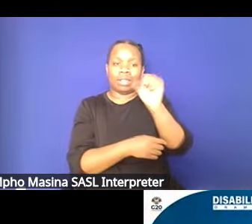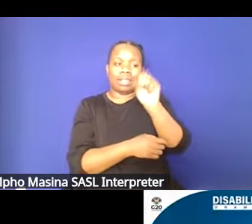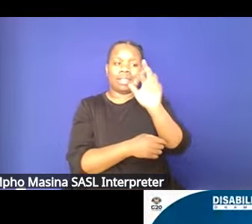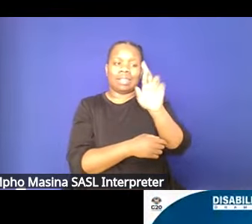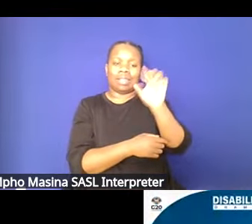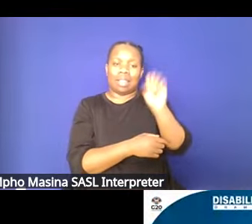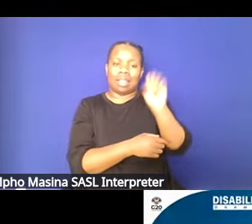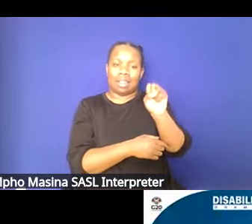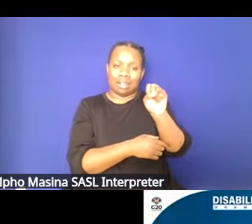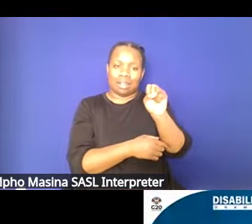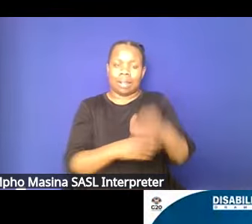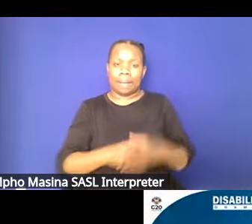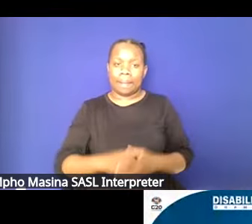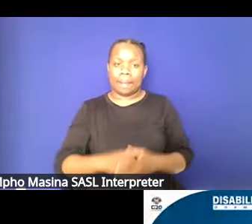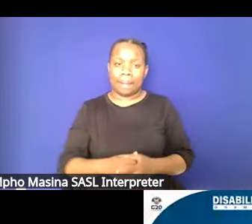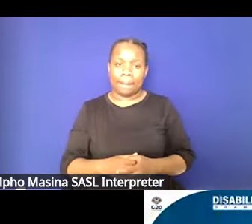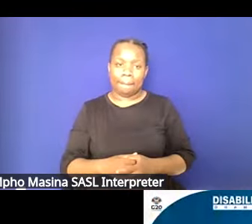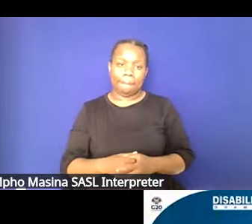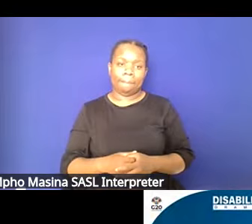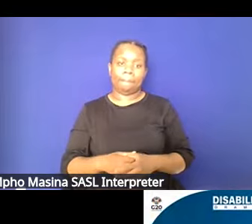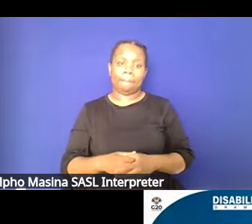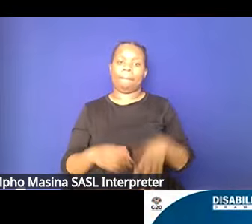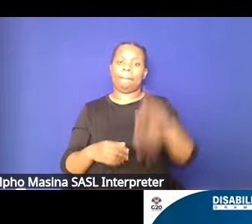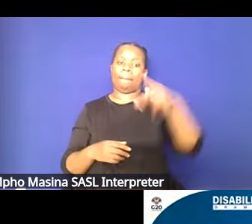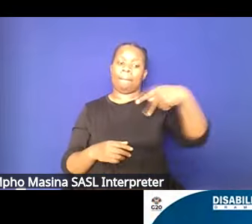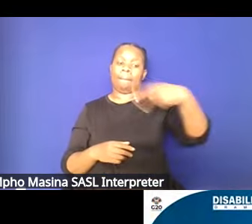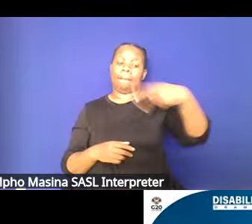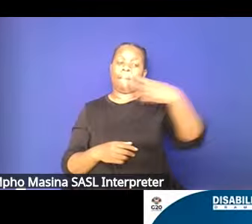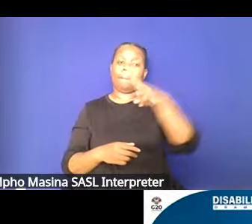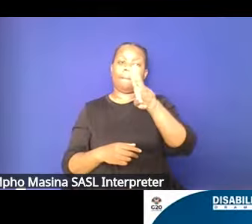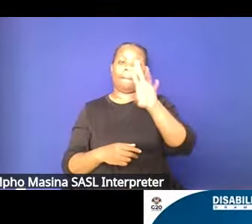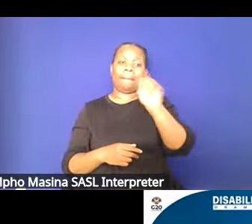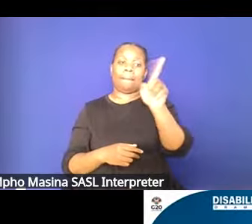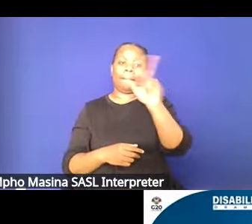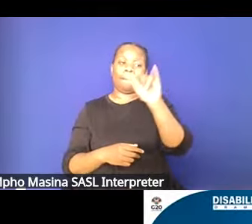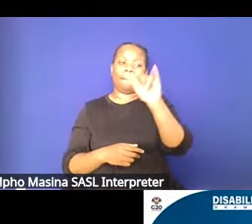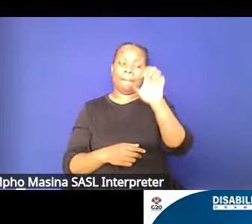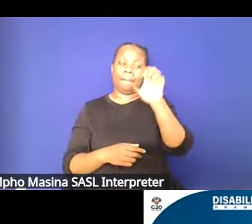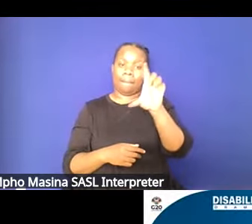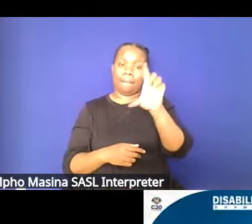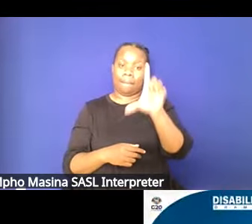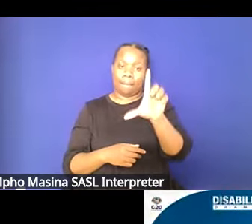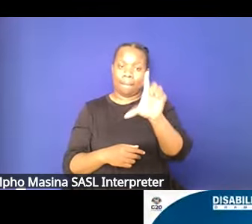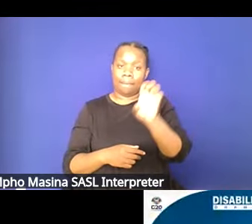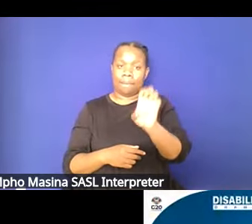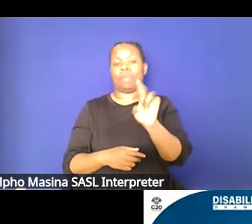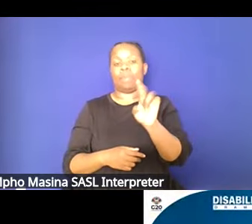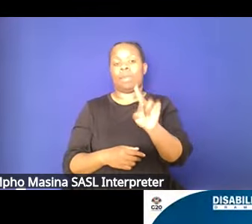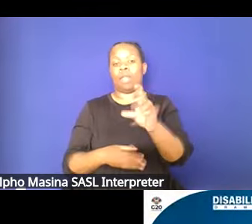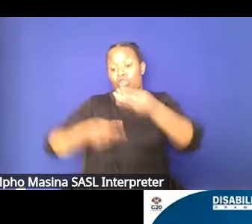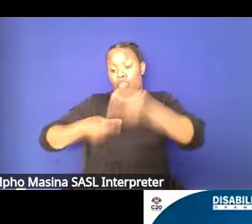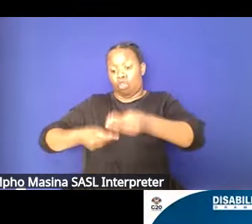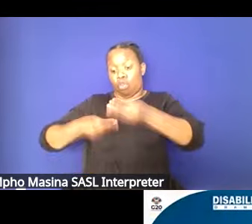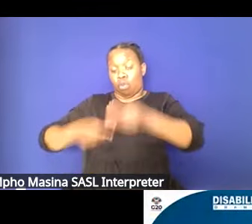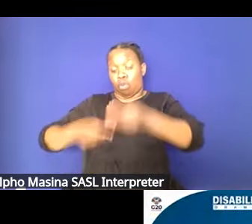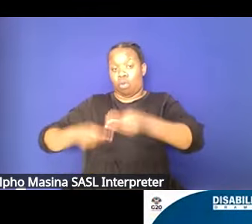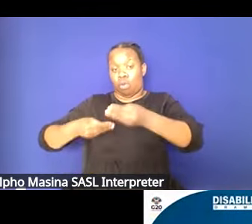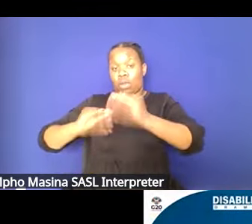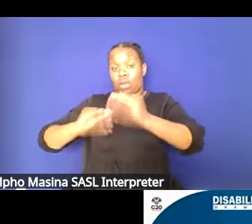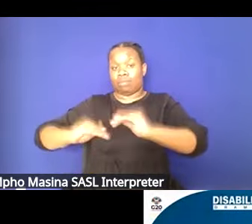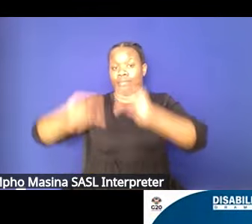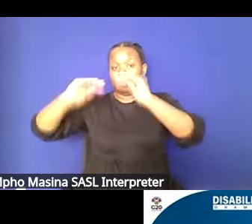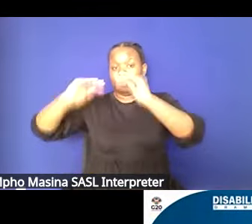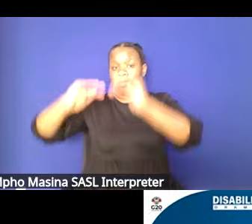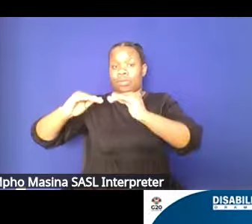Okay. In response to that question, in terms of the documents that are standard and mandatory for